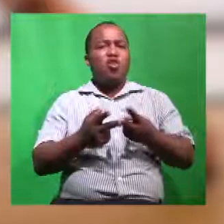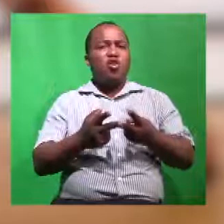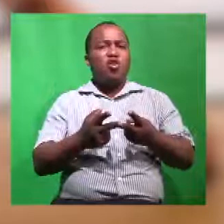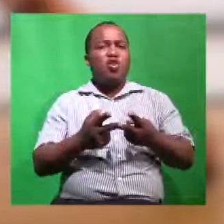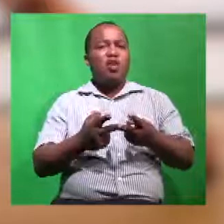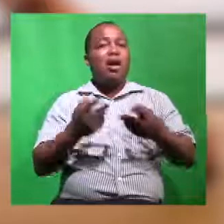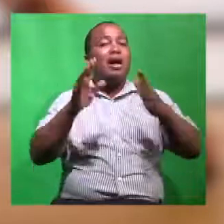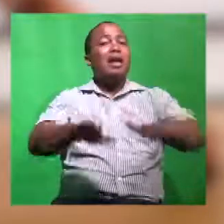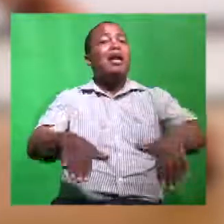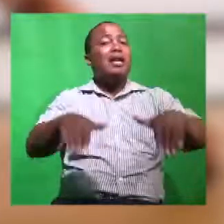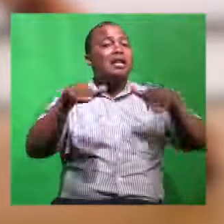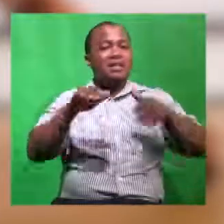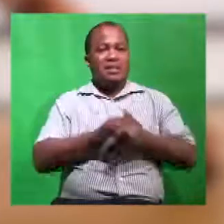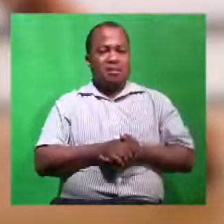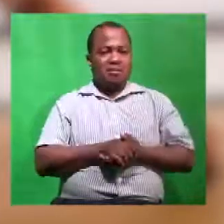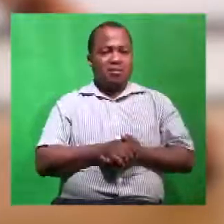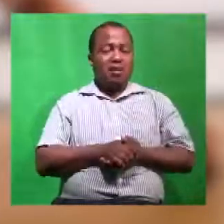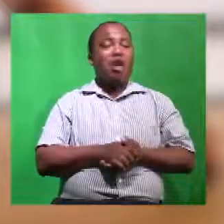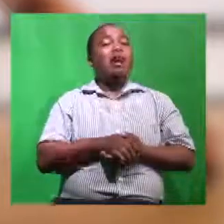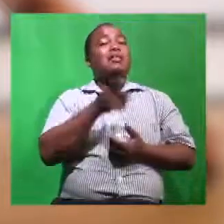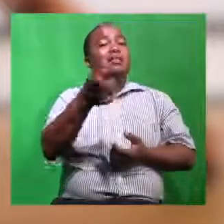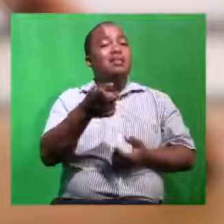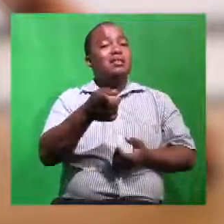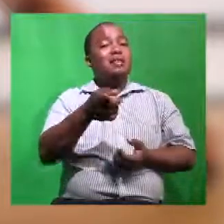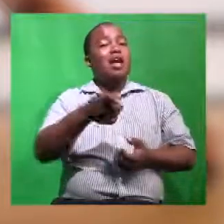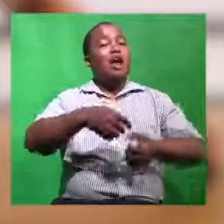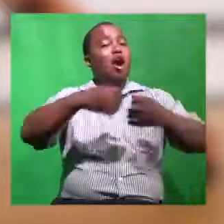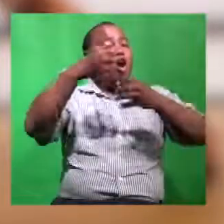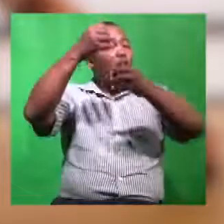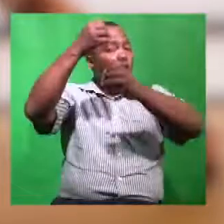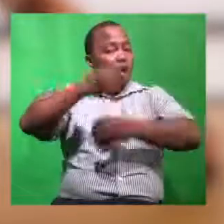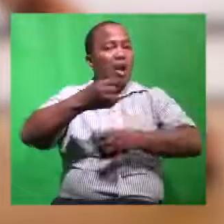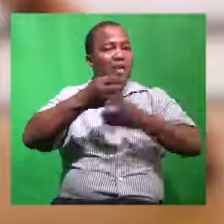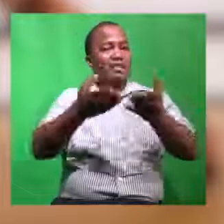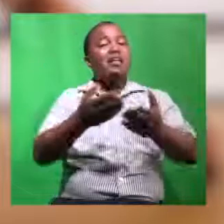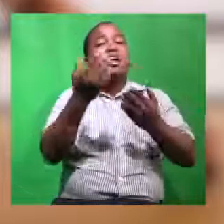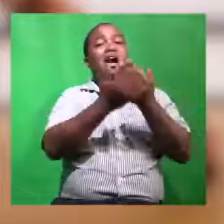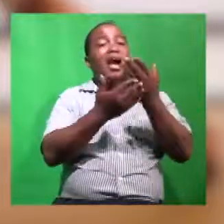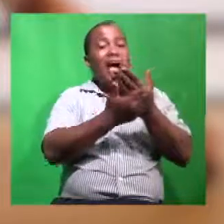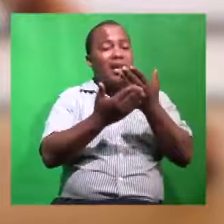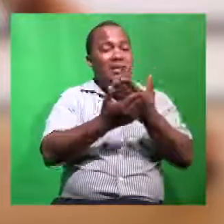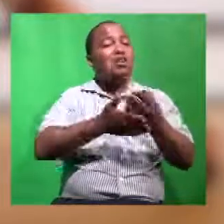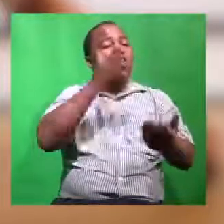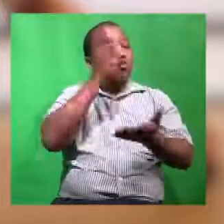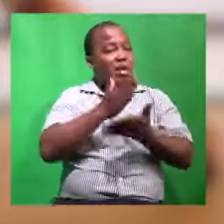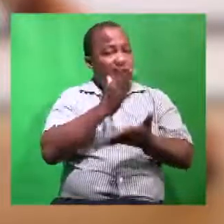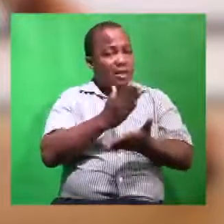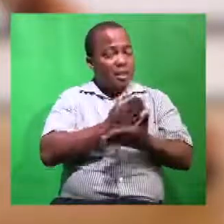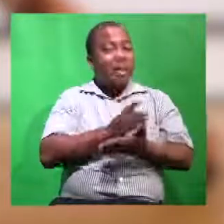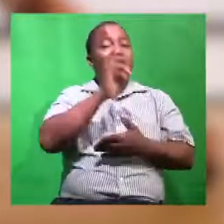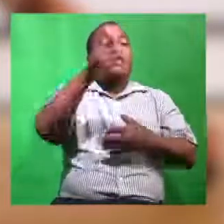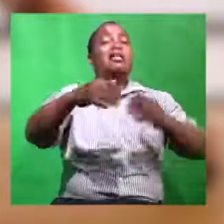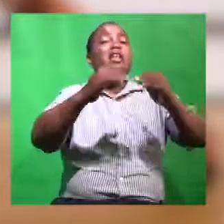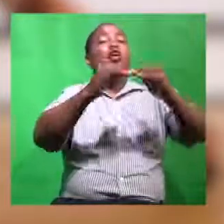legislation. It means that the organs which making the law of the countries has to make sure that there